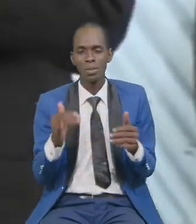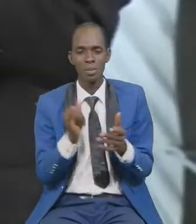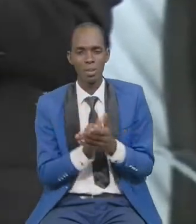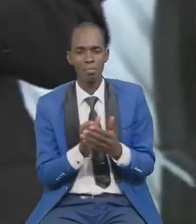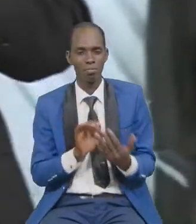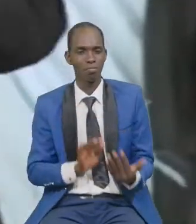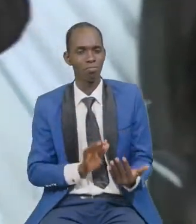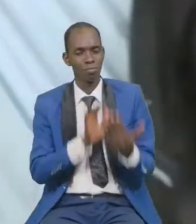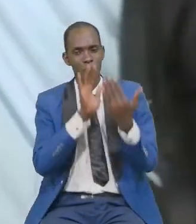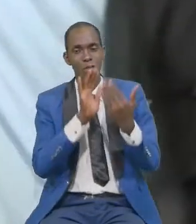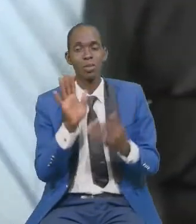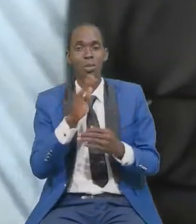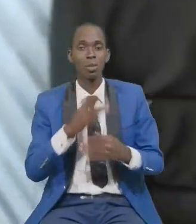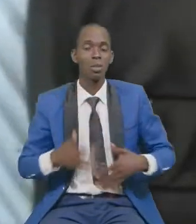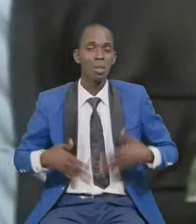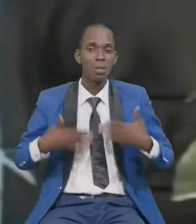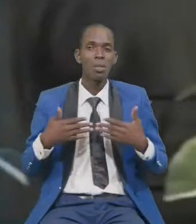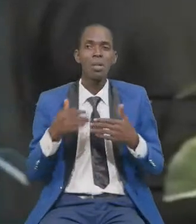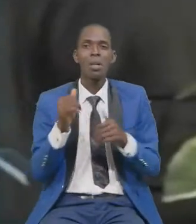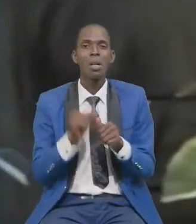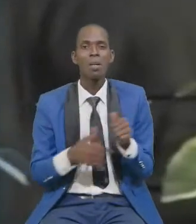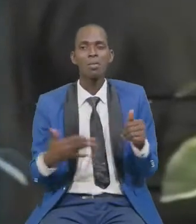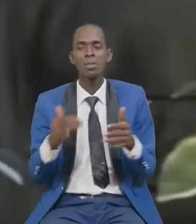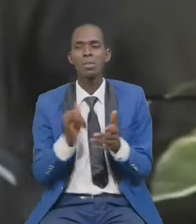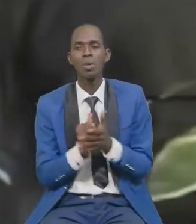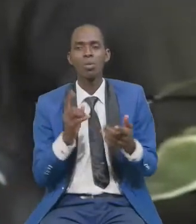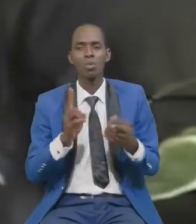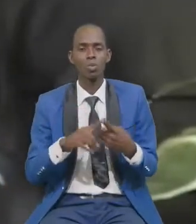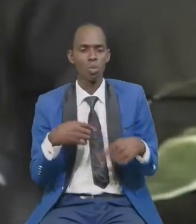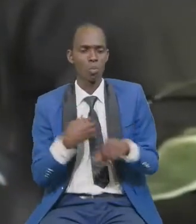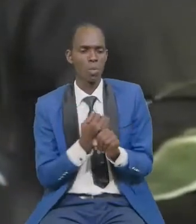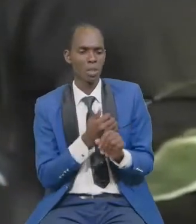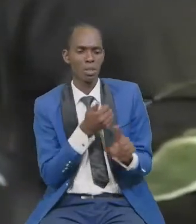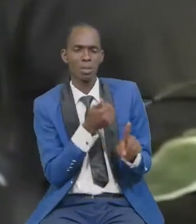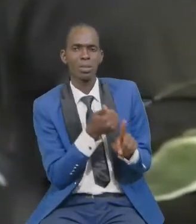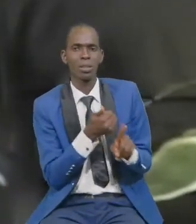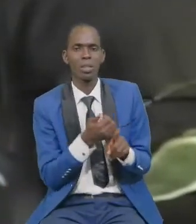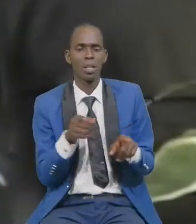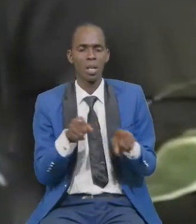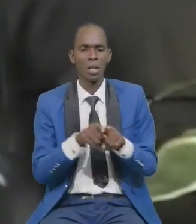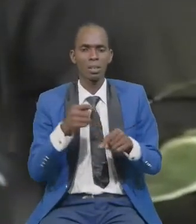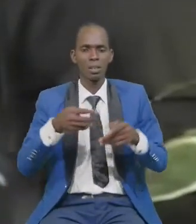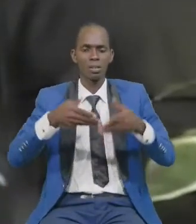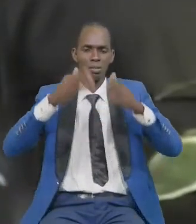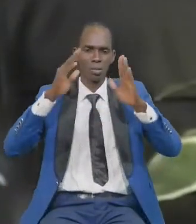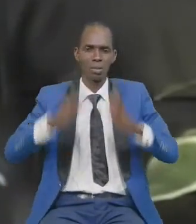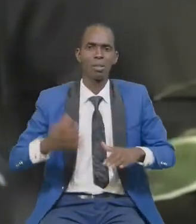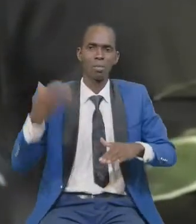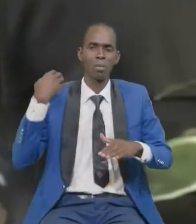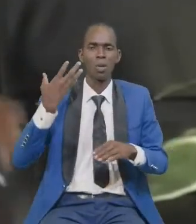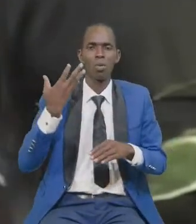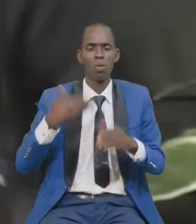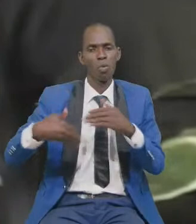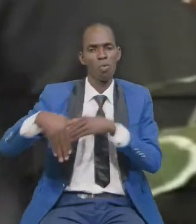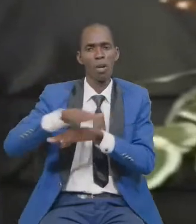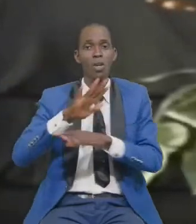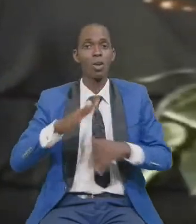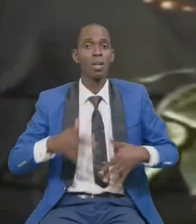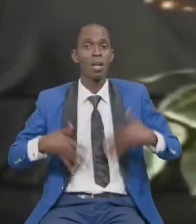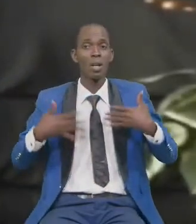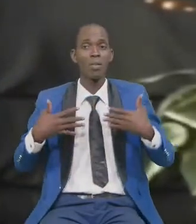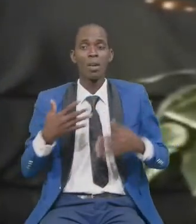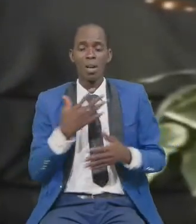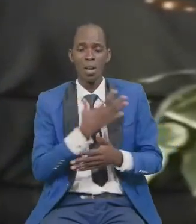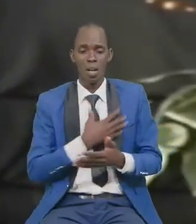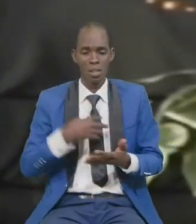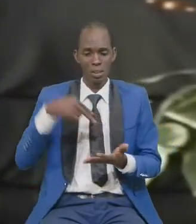life, anyone that wants to make himself the master and the Lord of your life, and he